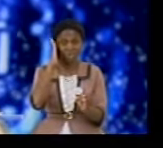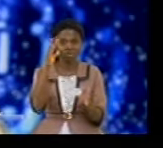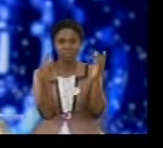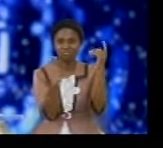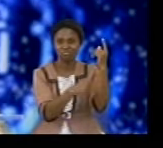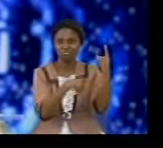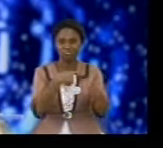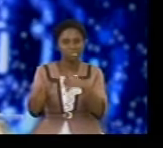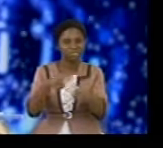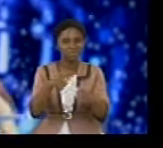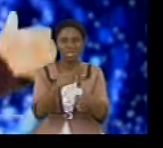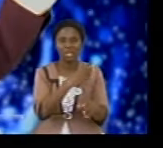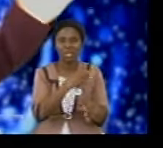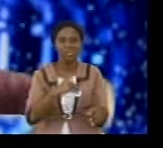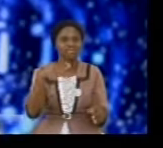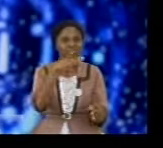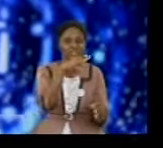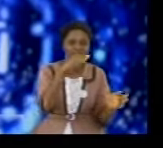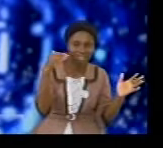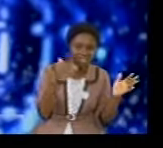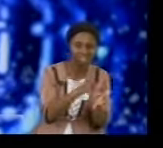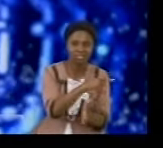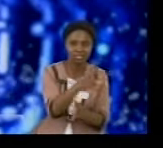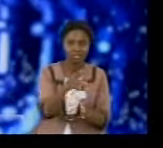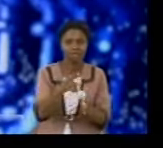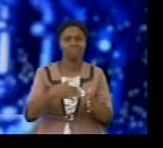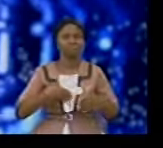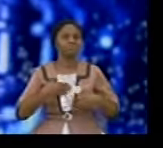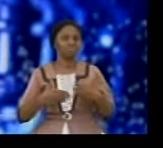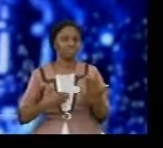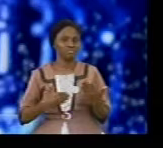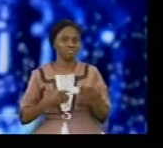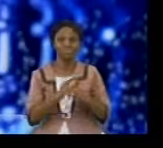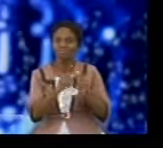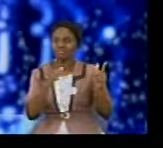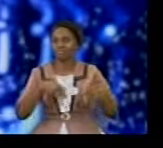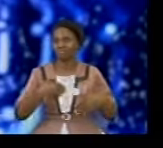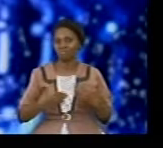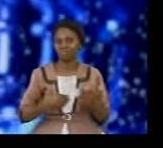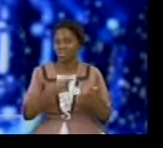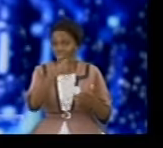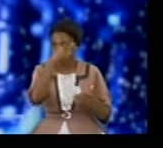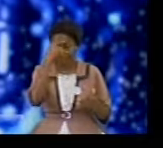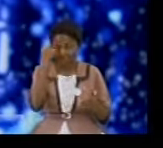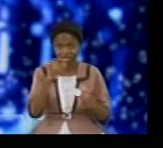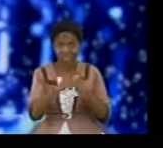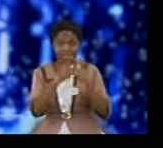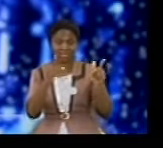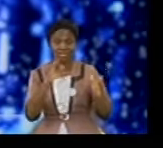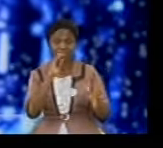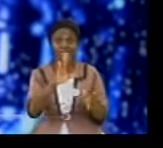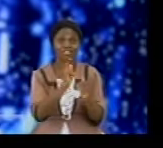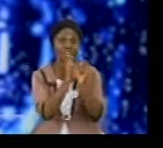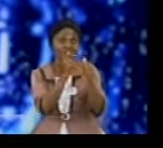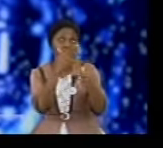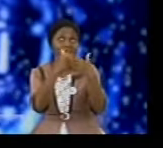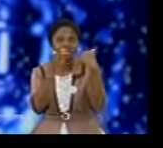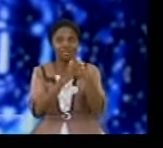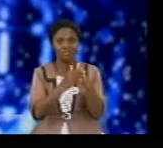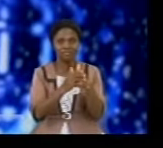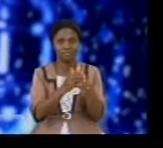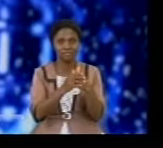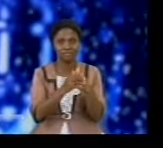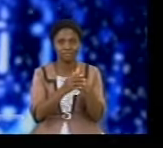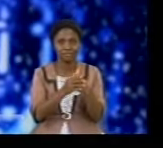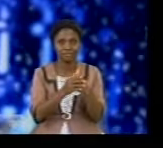you falsely for my name's sake. Rejoice and be exceeding glad, for great is your reward in heaven. For so persecuted they the prophets which